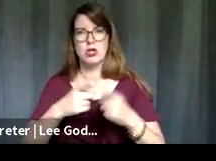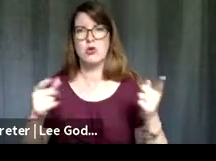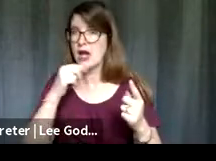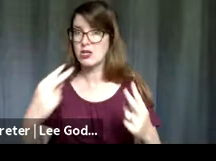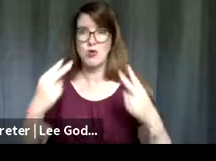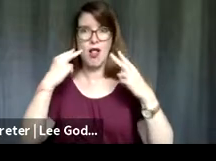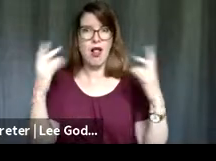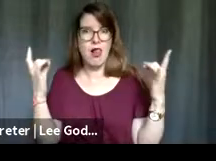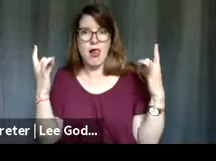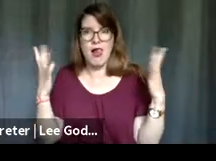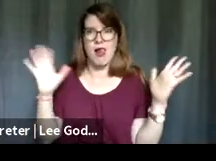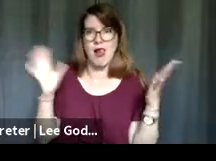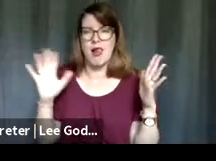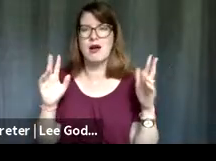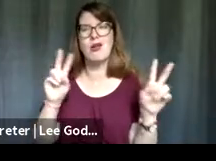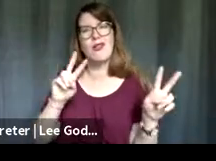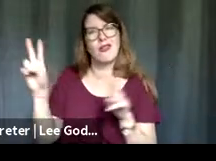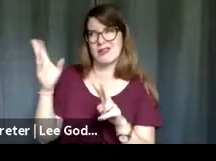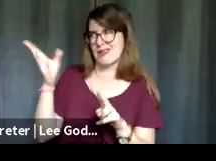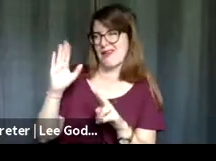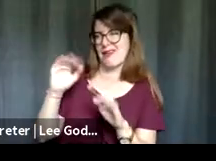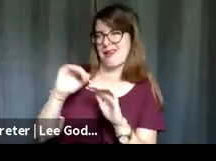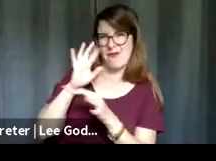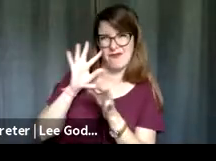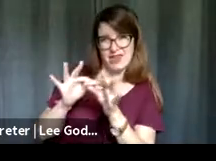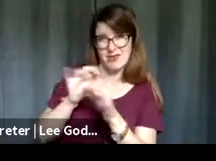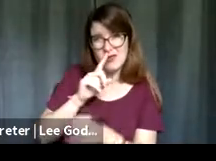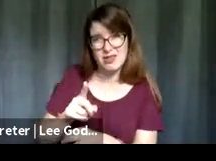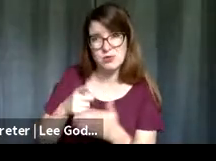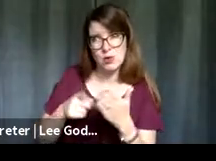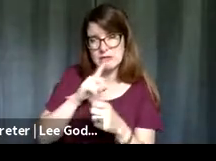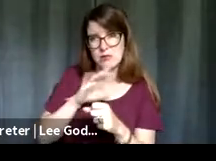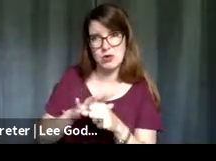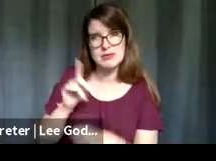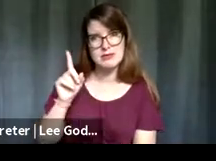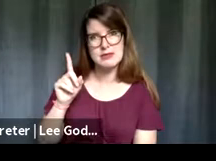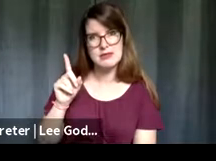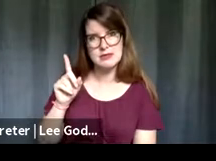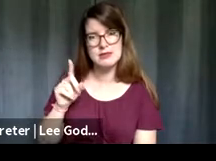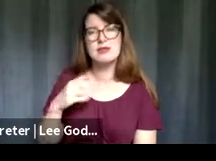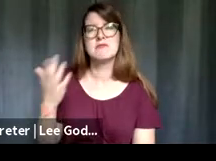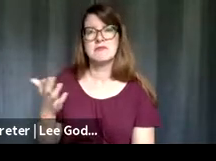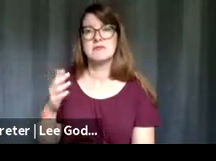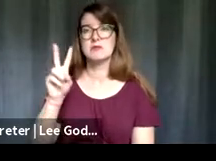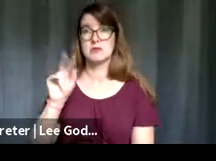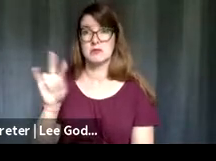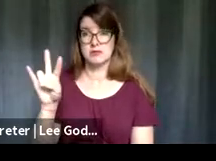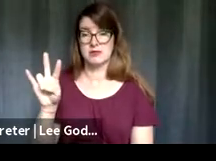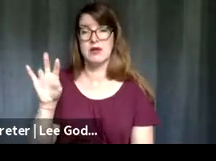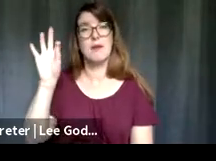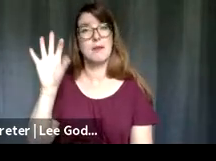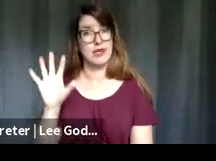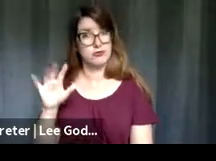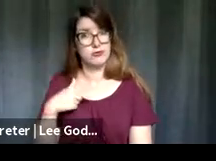look at me, look at God, and look at how faithful God is to what he promises. So in 2007, I'm a